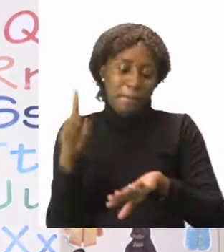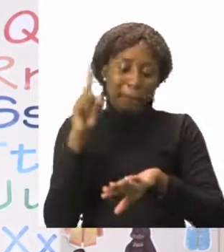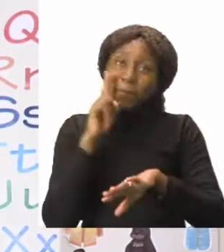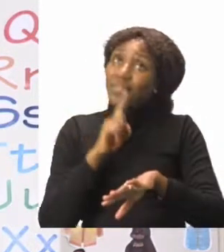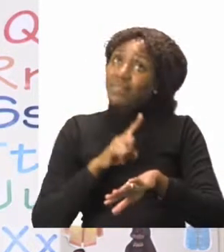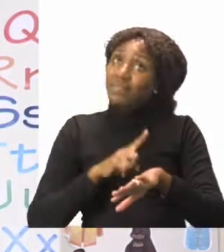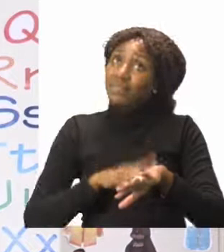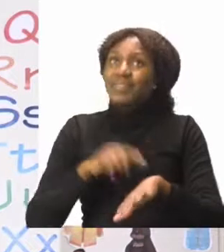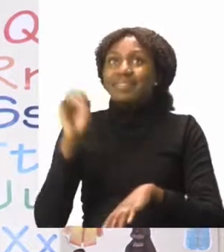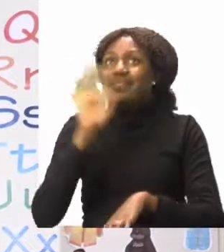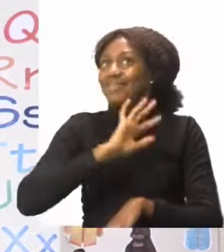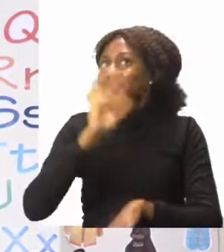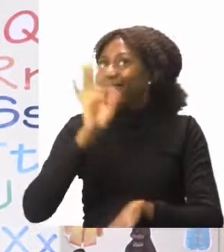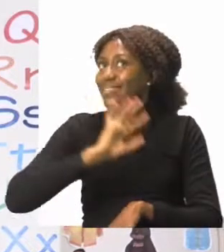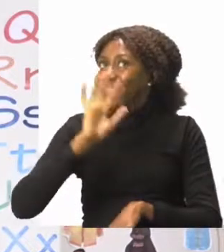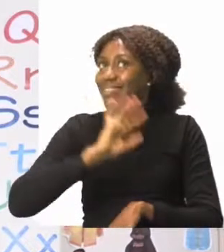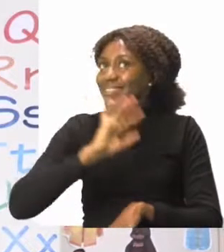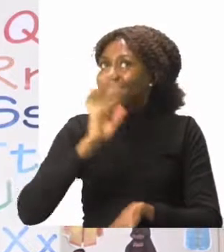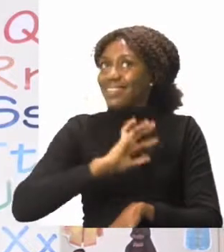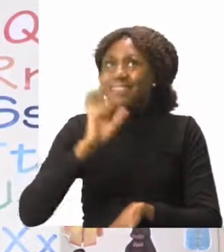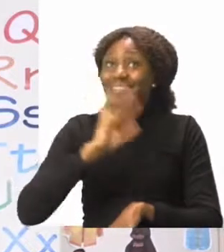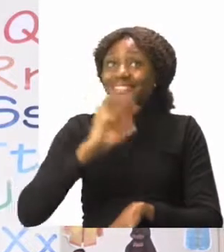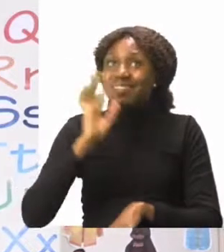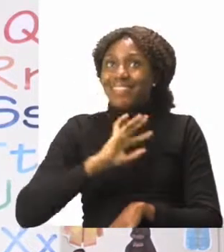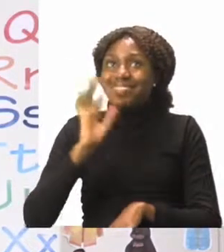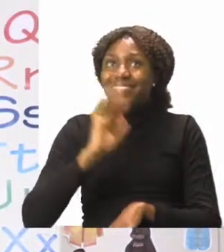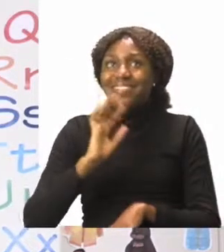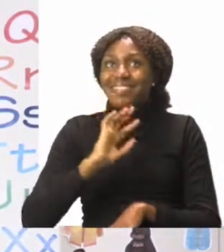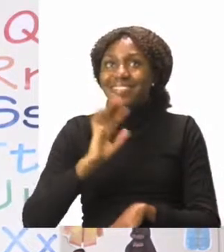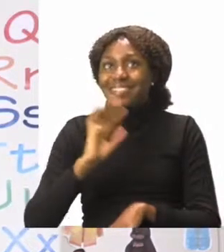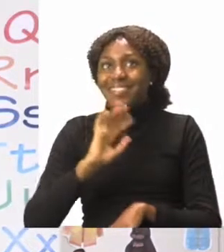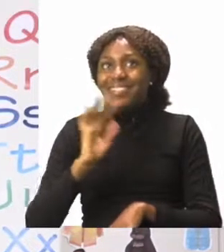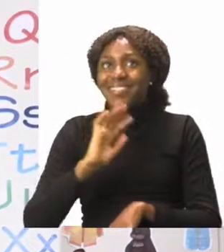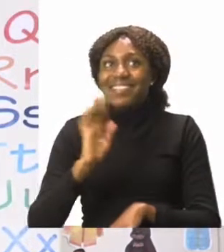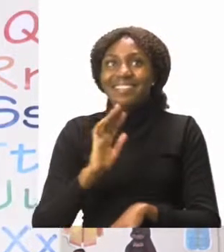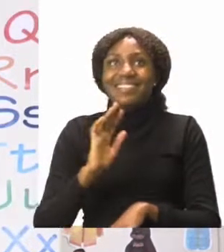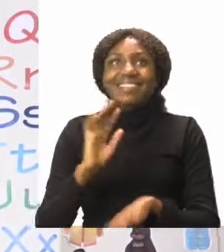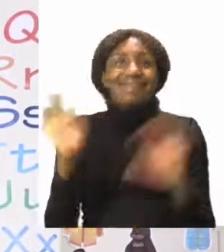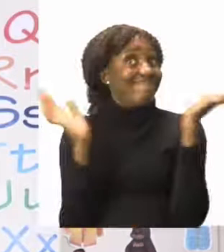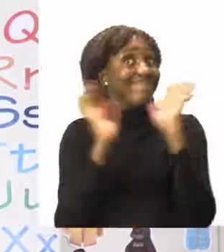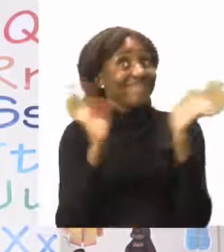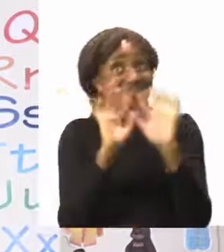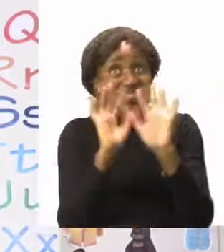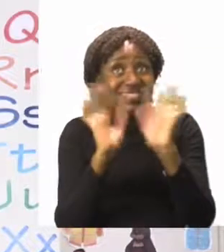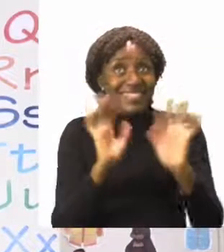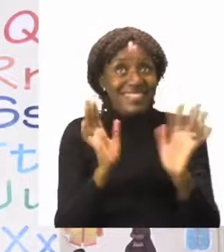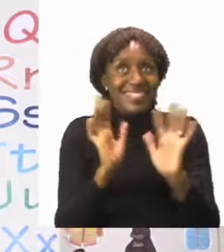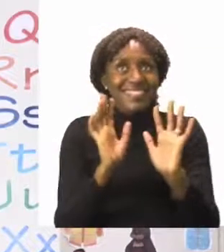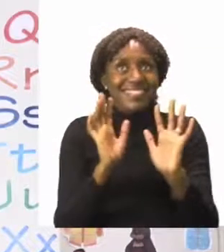Goodbye. It's time to say goodbye. Bye.